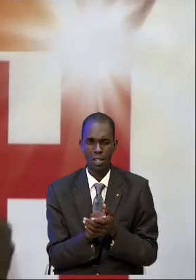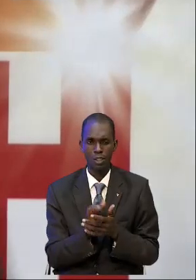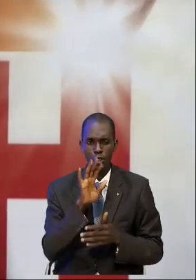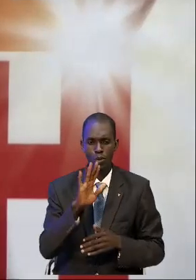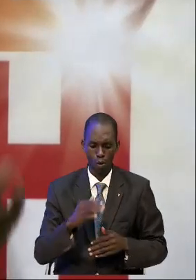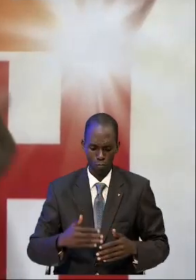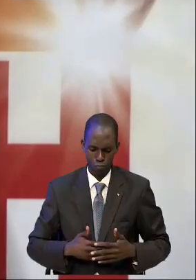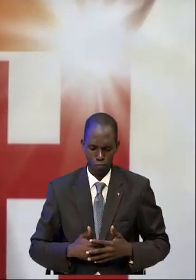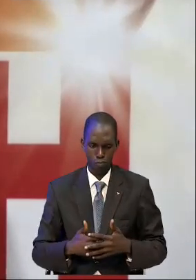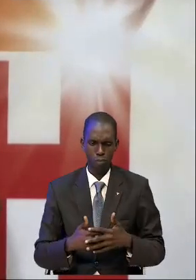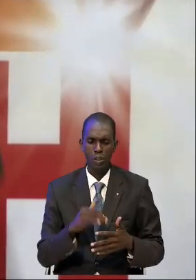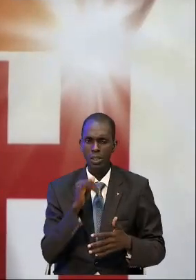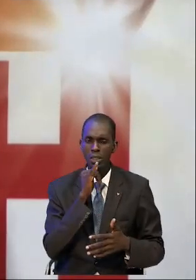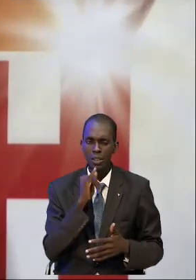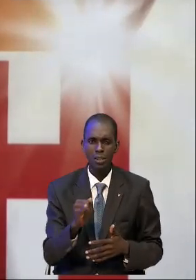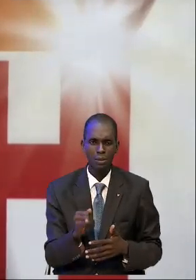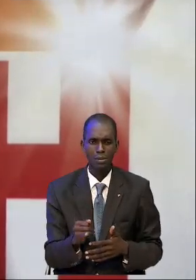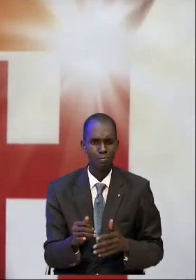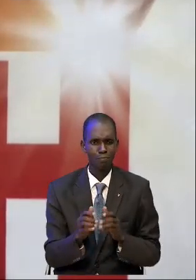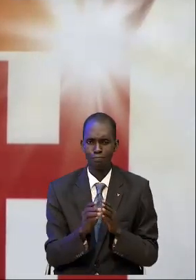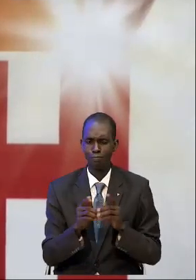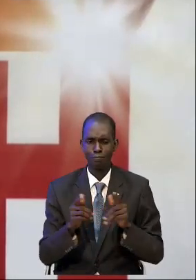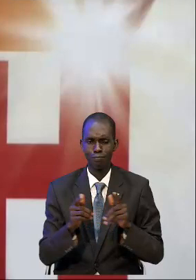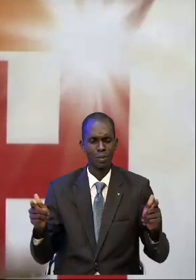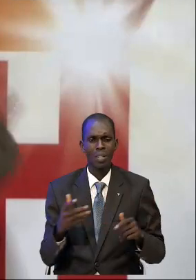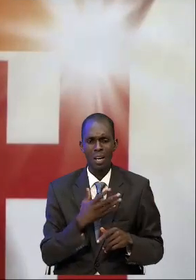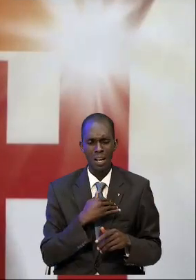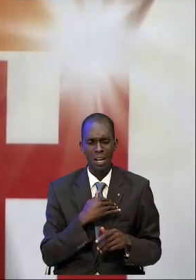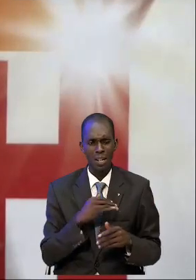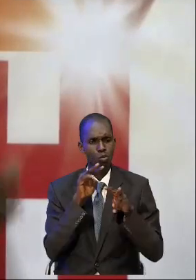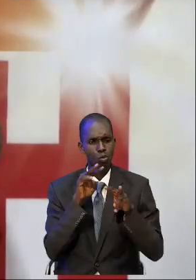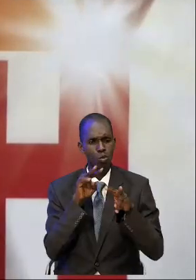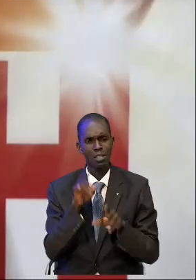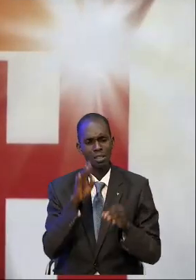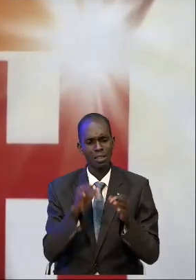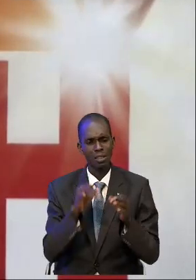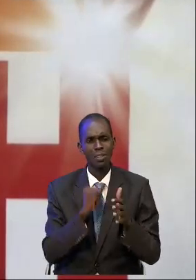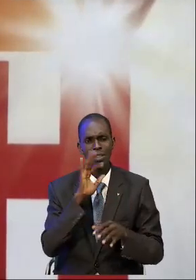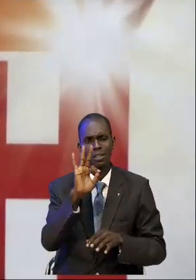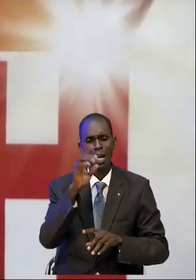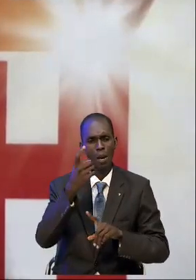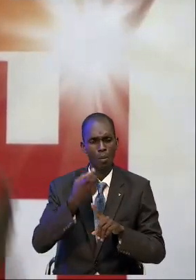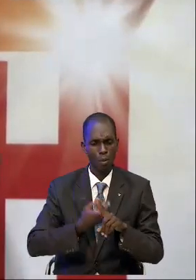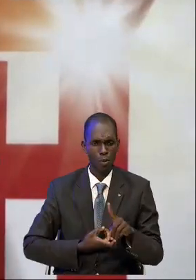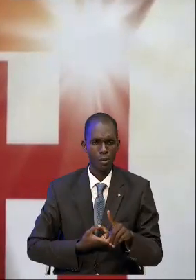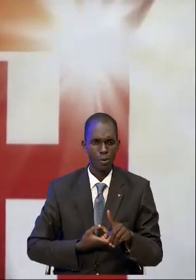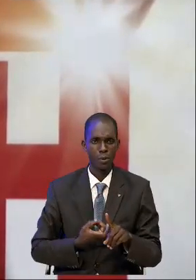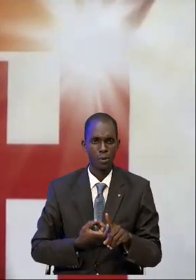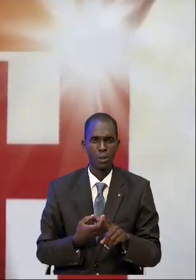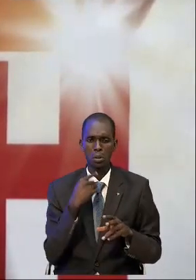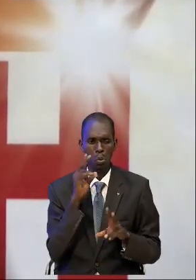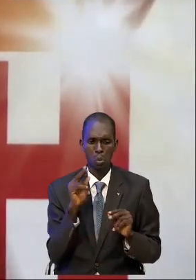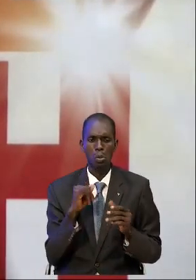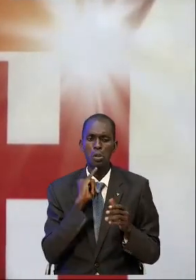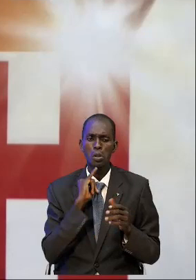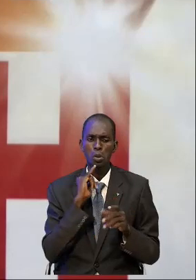Madam, your tummy is very big, and your tummy shows that you have reached 9 months. And I told the doctor, I